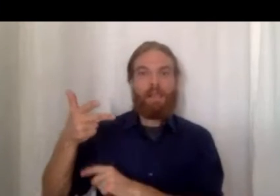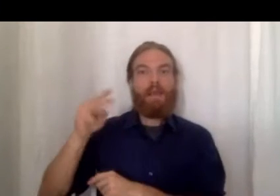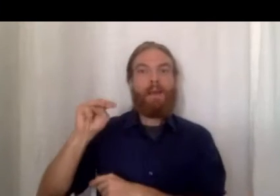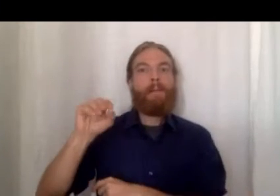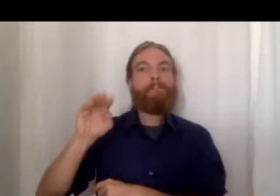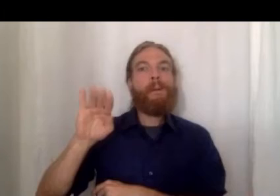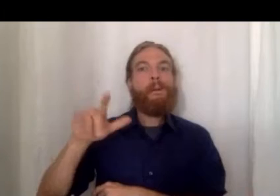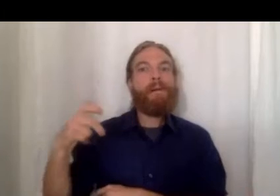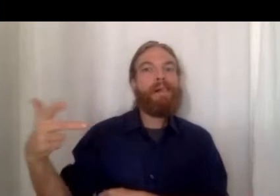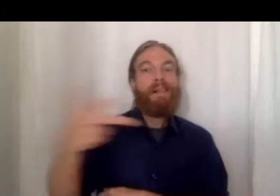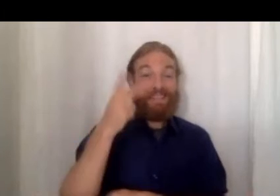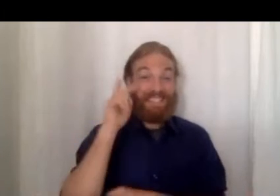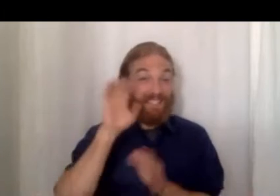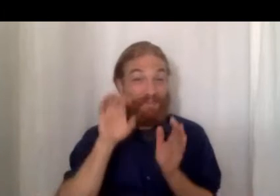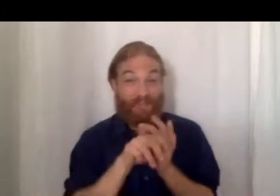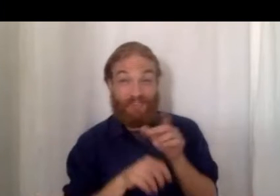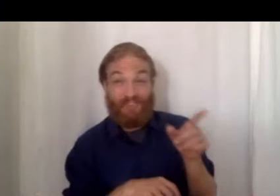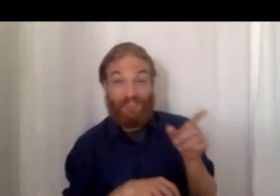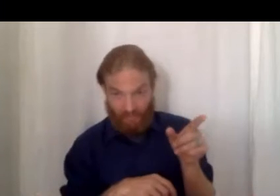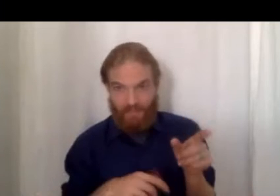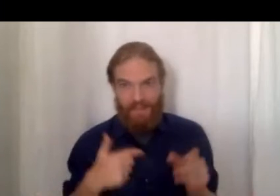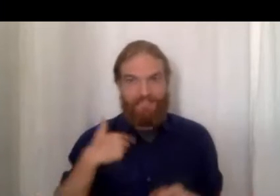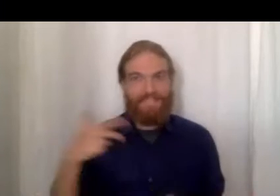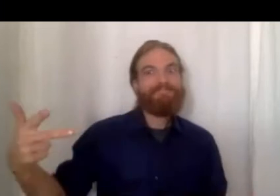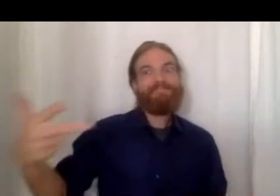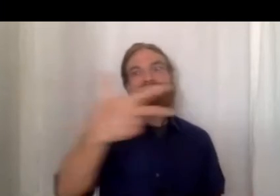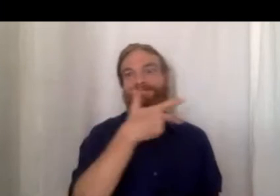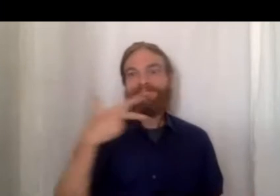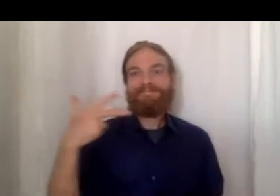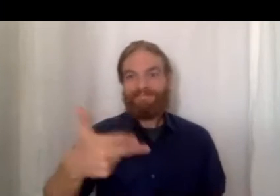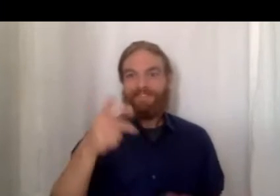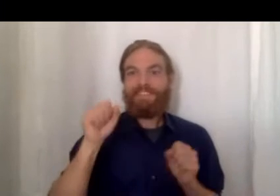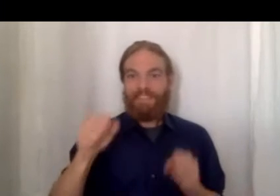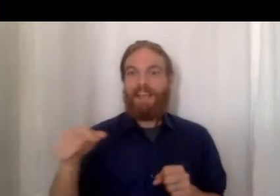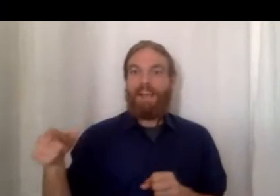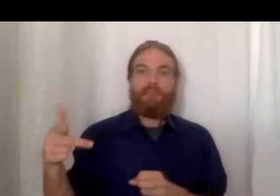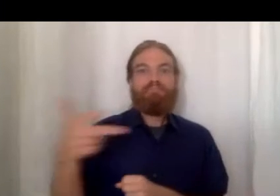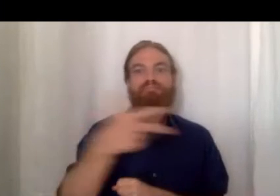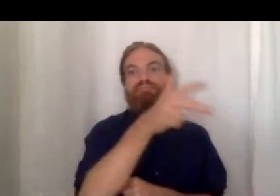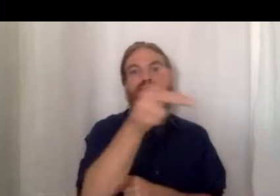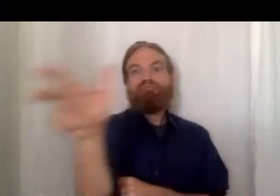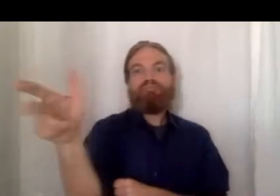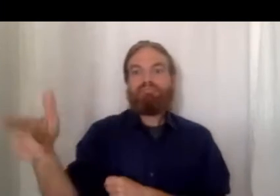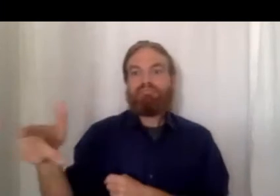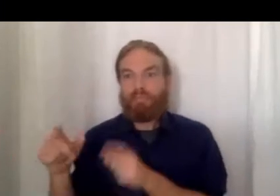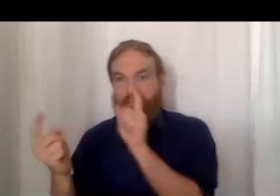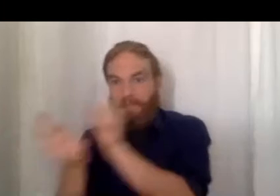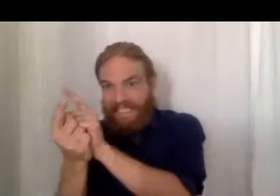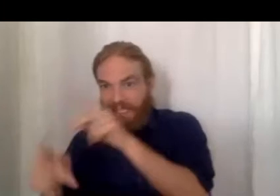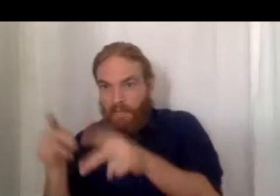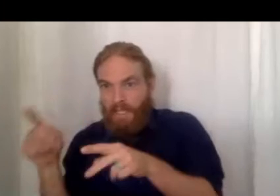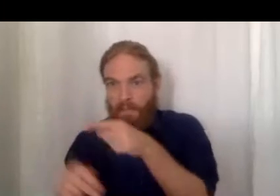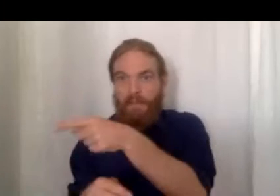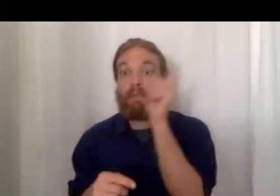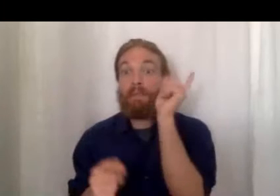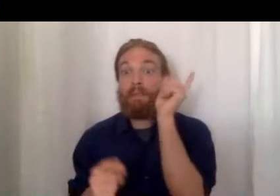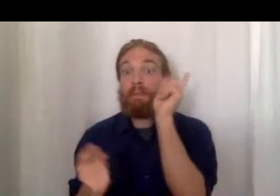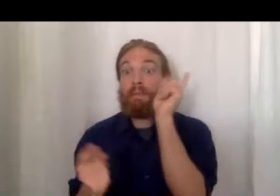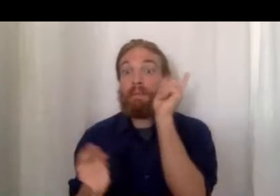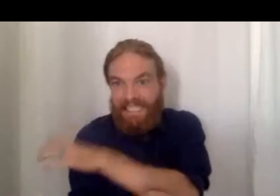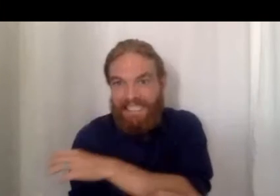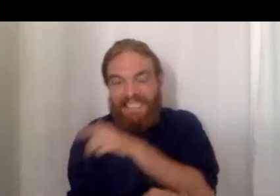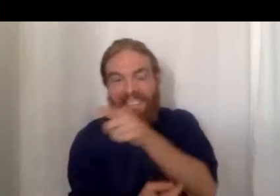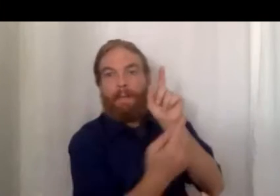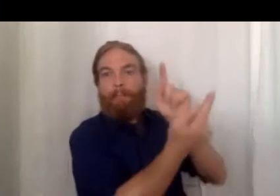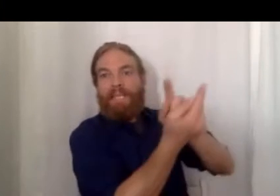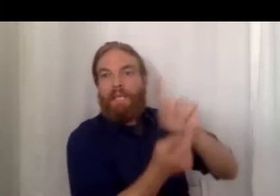when we are out in the community as to where the vaccine clinic is located, and all of our supplies can be organized in one